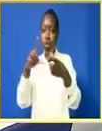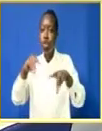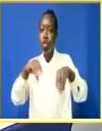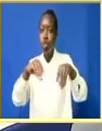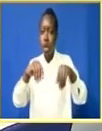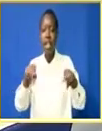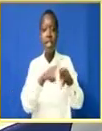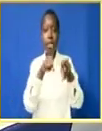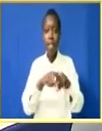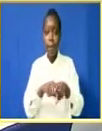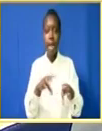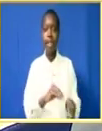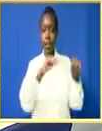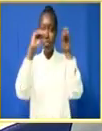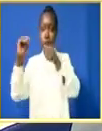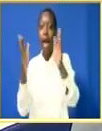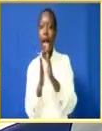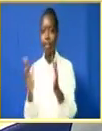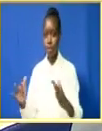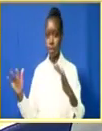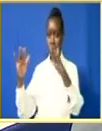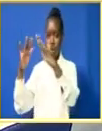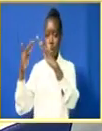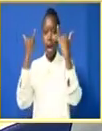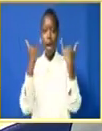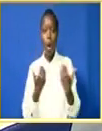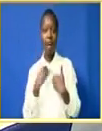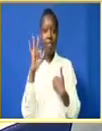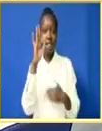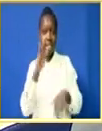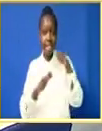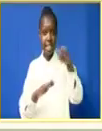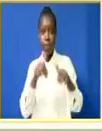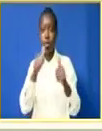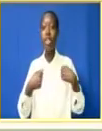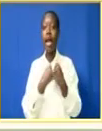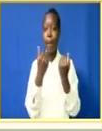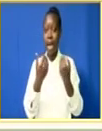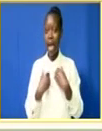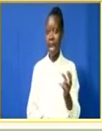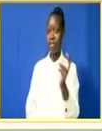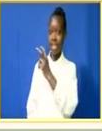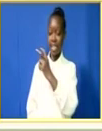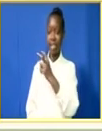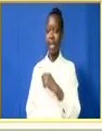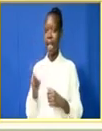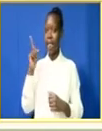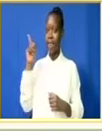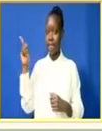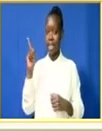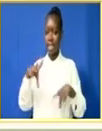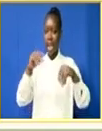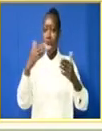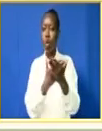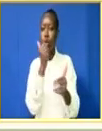transportation, and the deposition. Okay. So, we have the three steps that happen. So, we have identified that that is splash erosion. Yes. Then